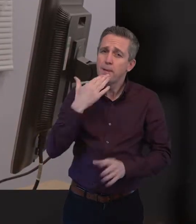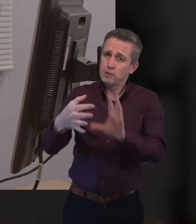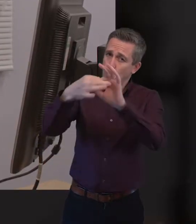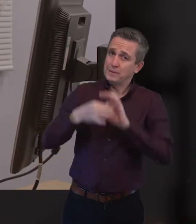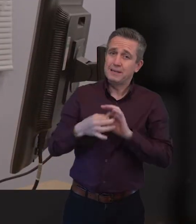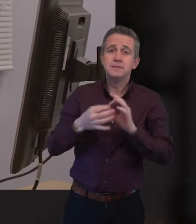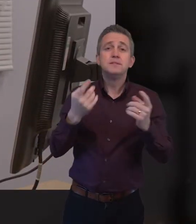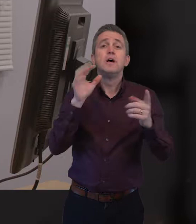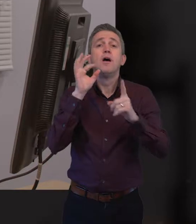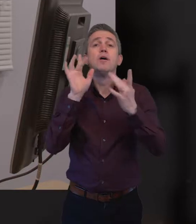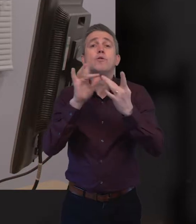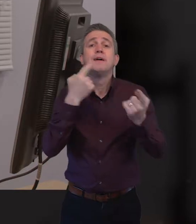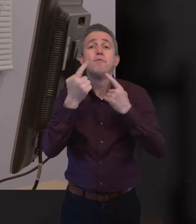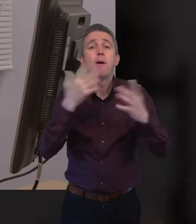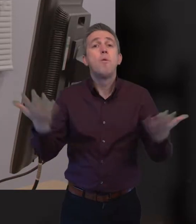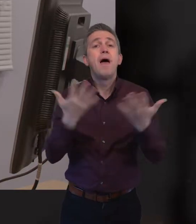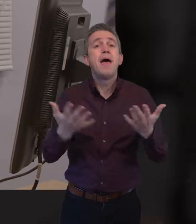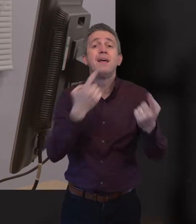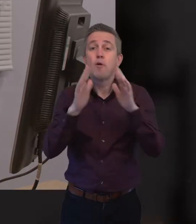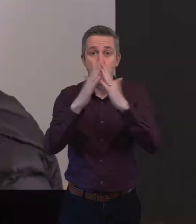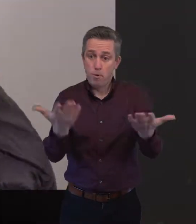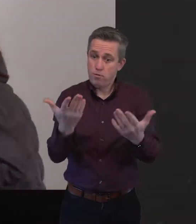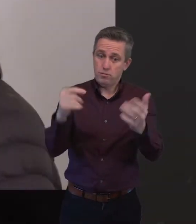give us a call. Okay, Thanks bye.